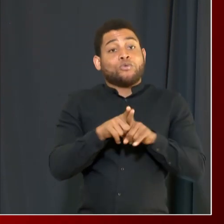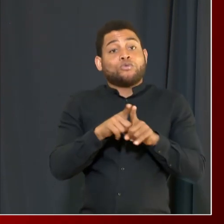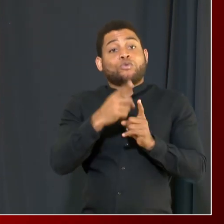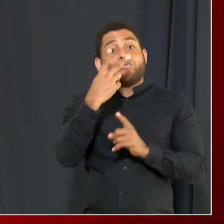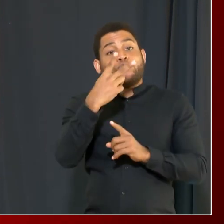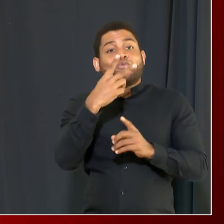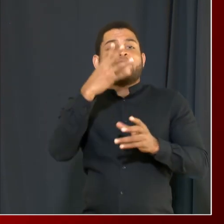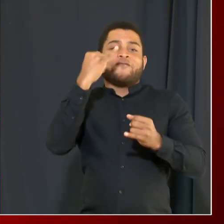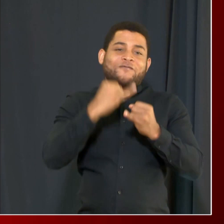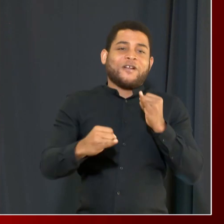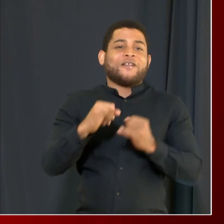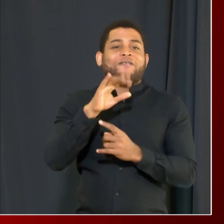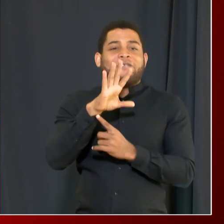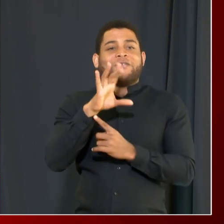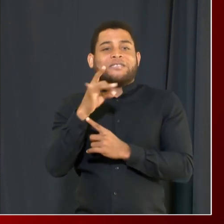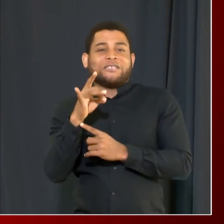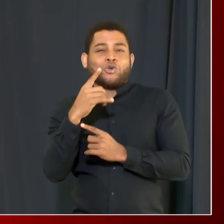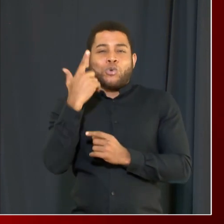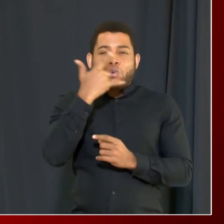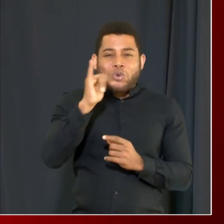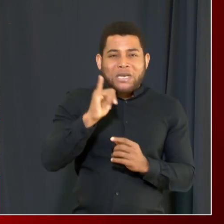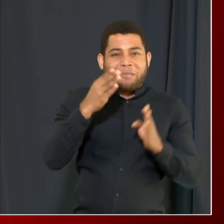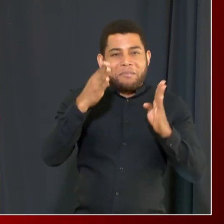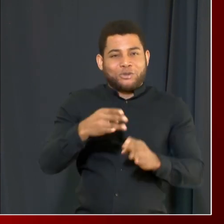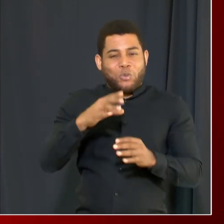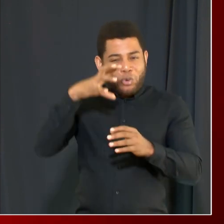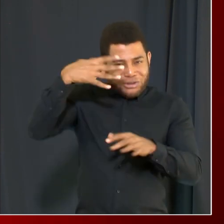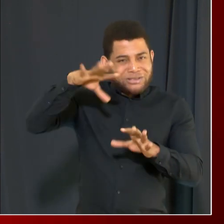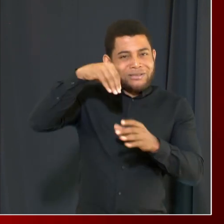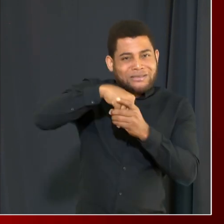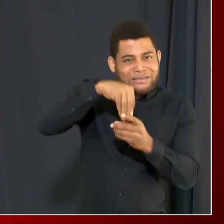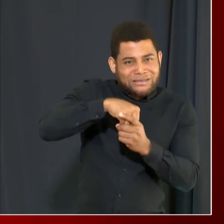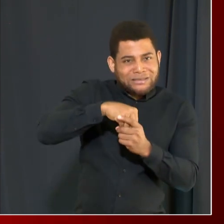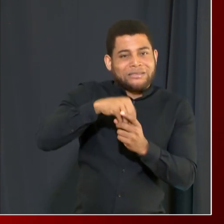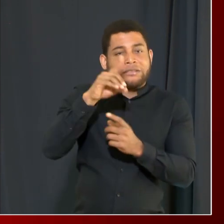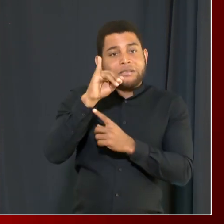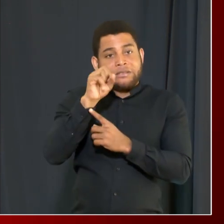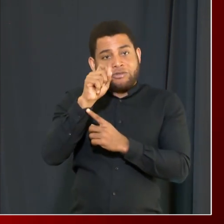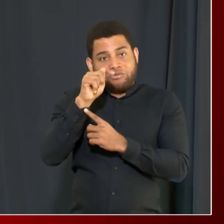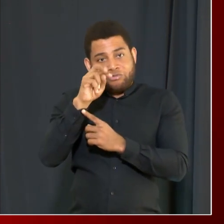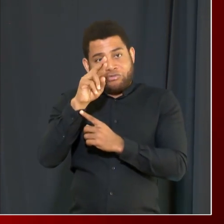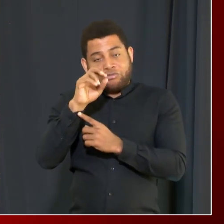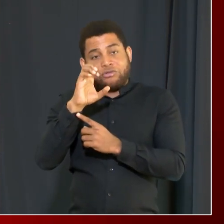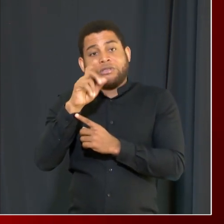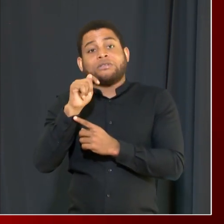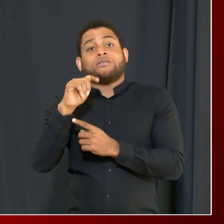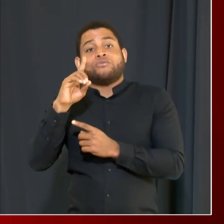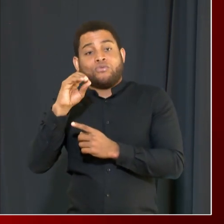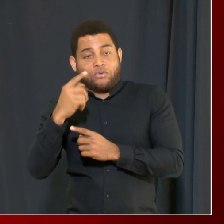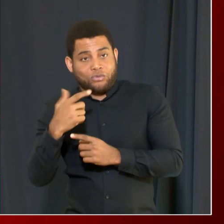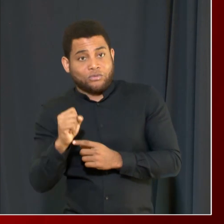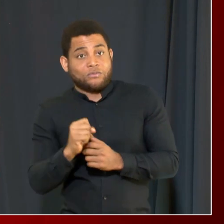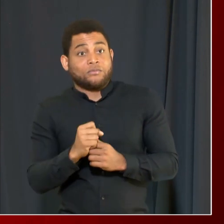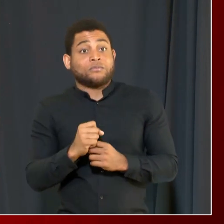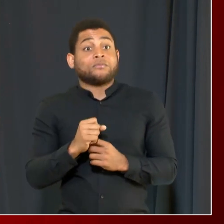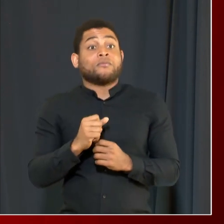5:18 from, it looks like, individuals who were inside of district dogs. And that information was